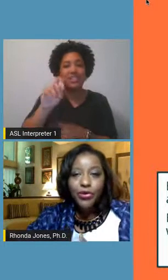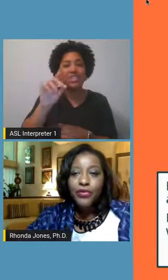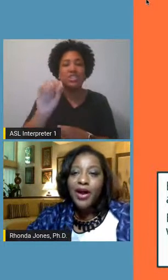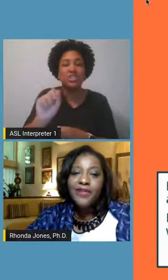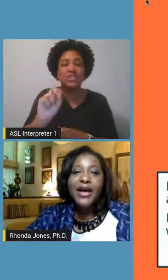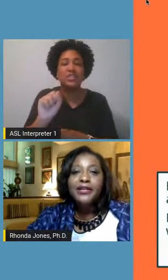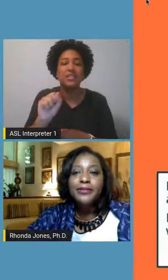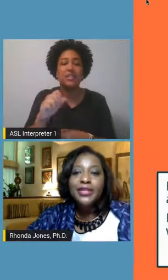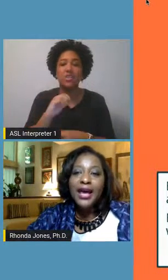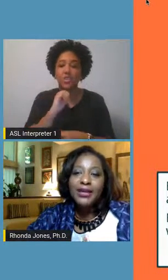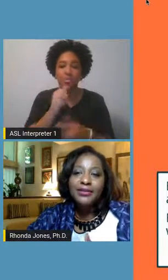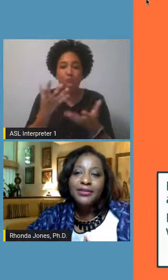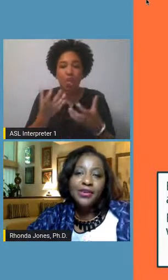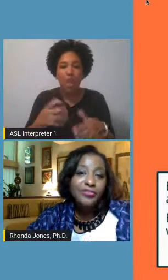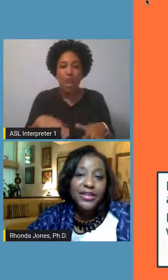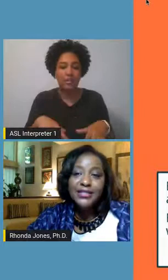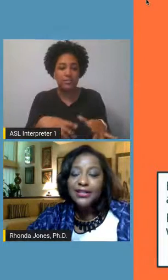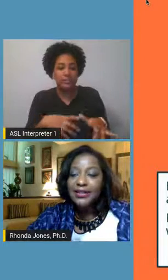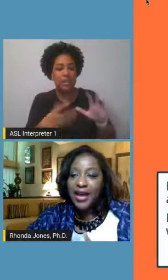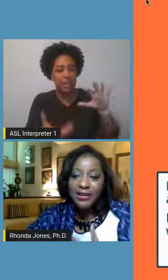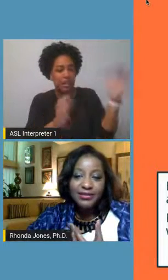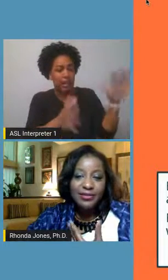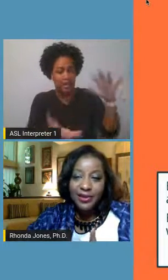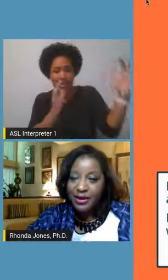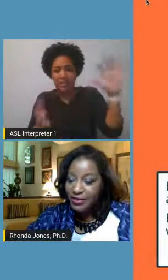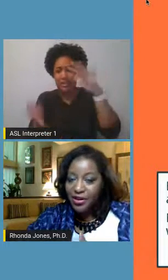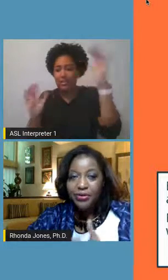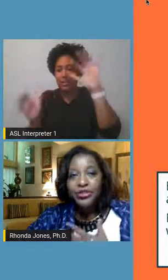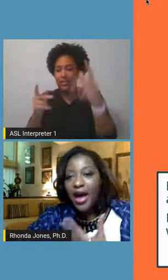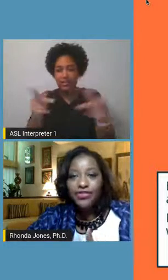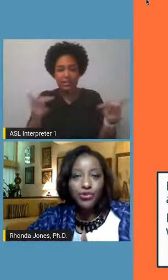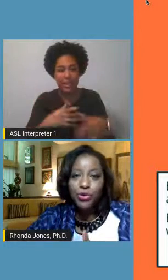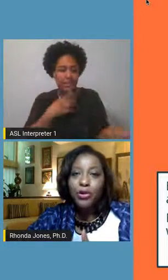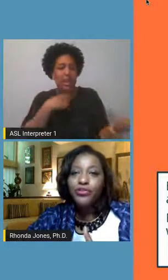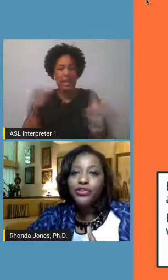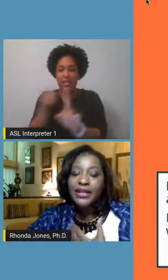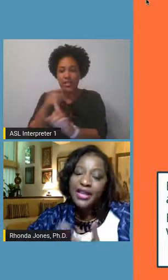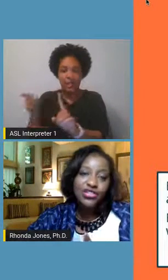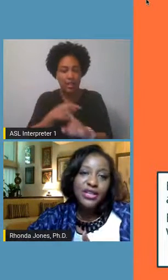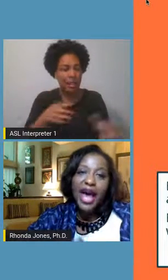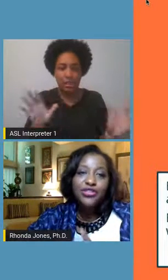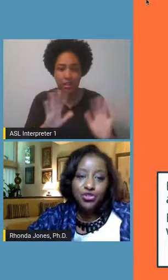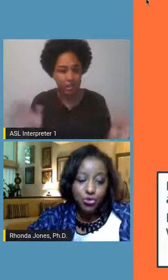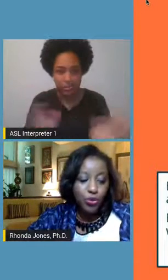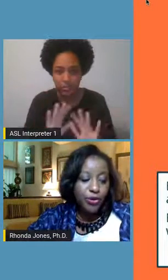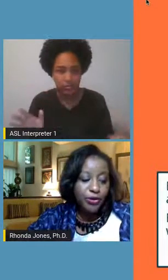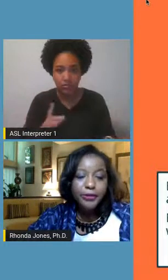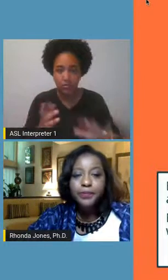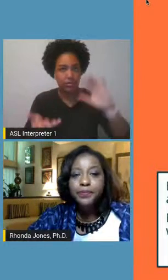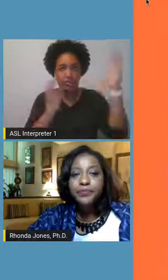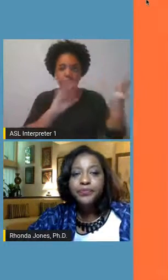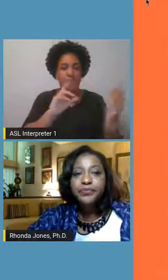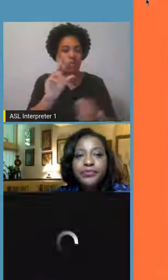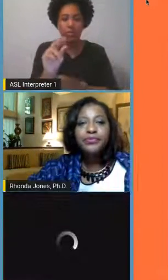and photograph items and they're fuzzy and they're, you know, you have to do them over, and that just adds to the